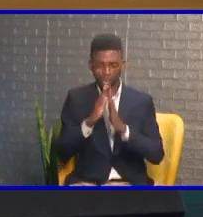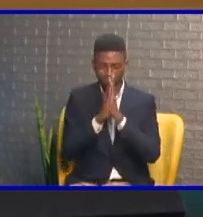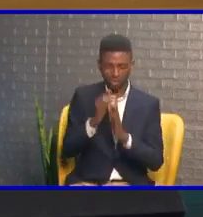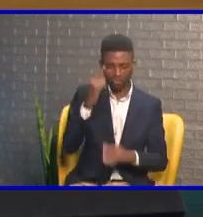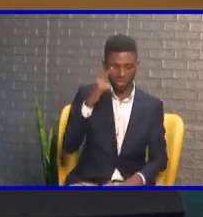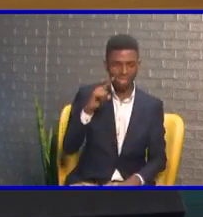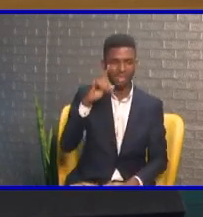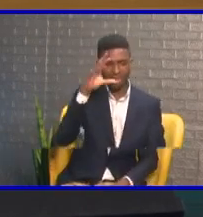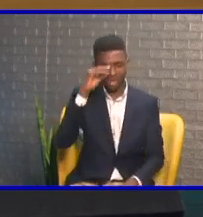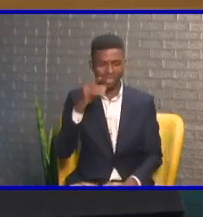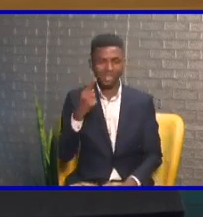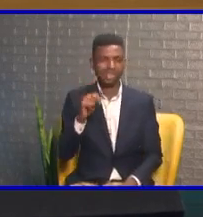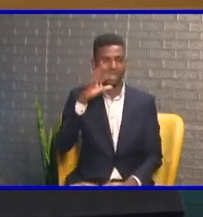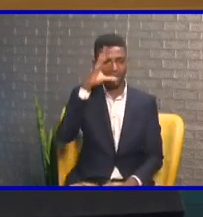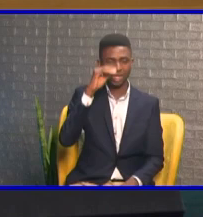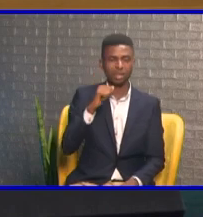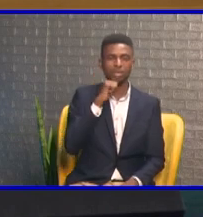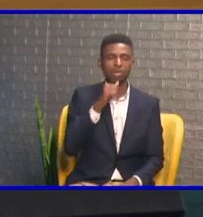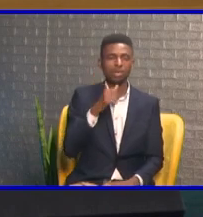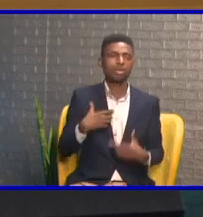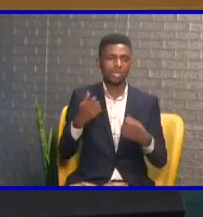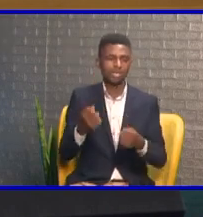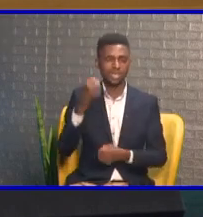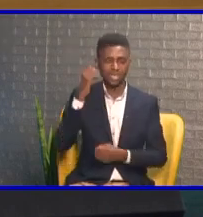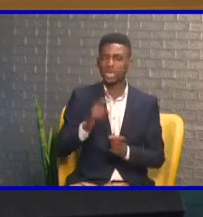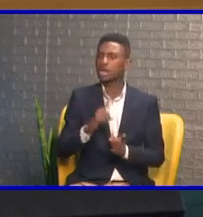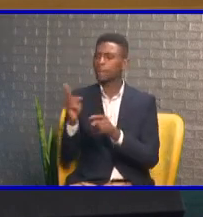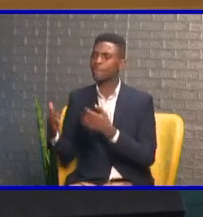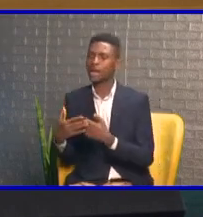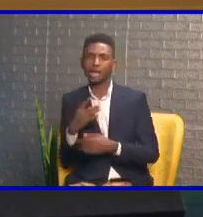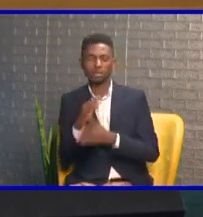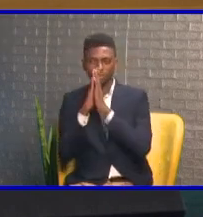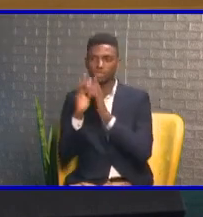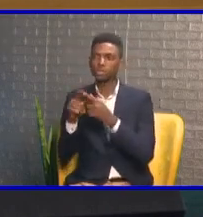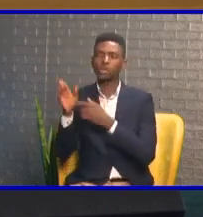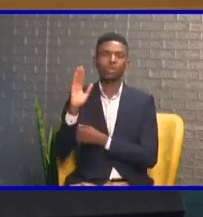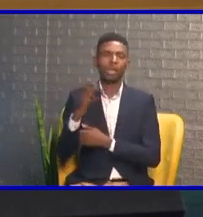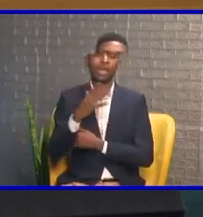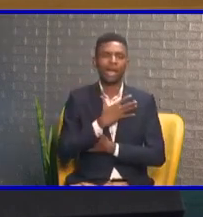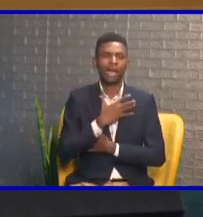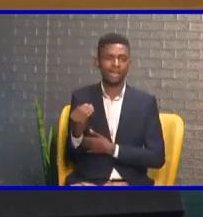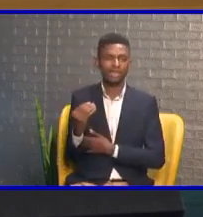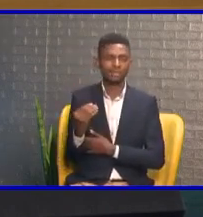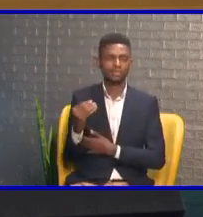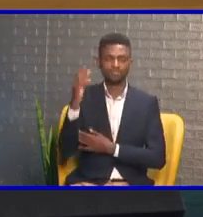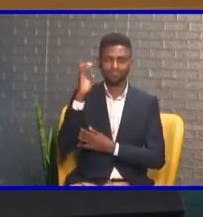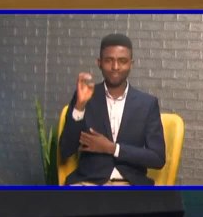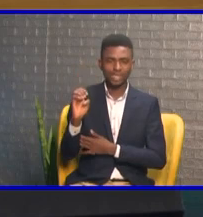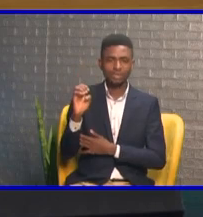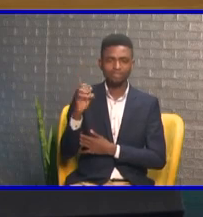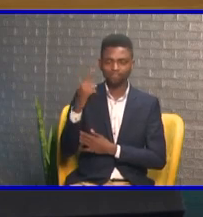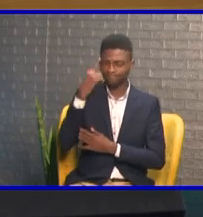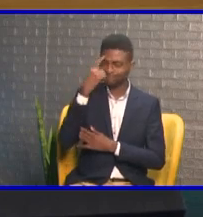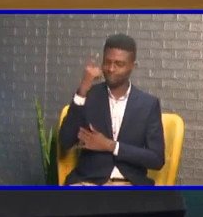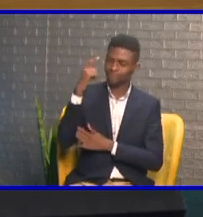guy wasn't getting it. So he went back and prayed to God. And then he fell into a trance. And God showed